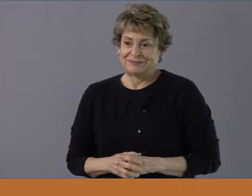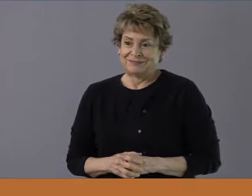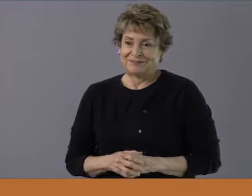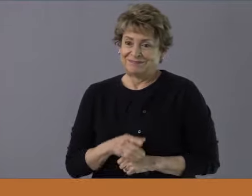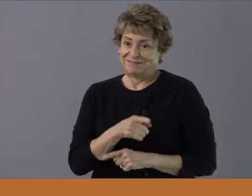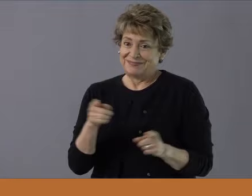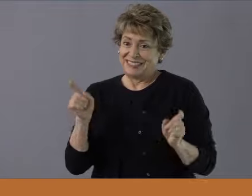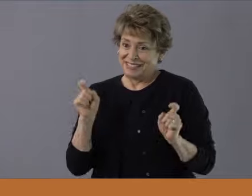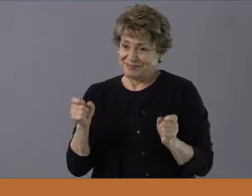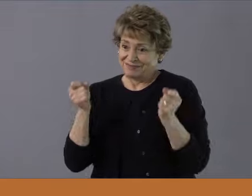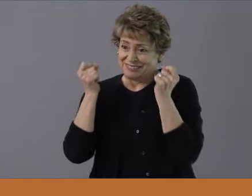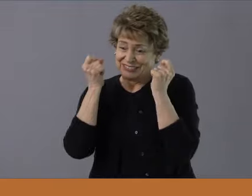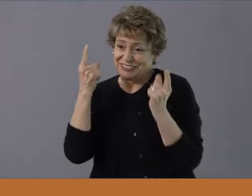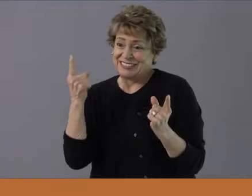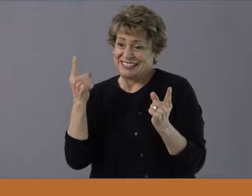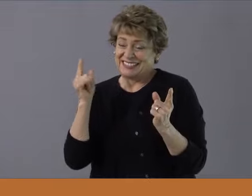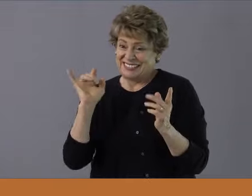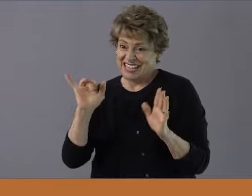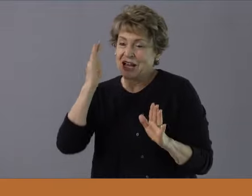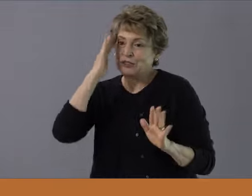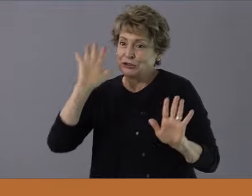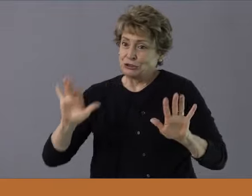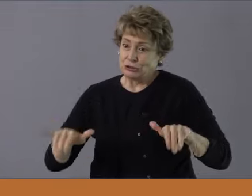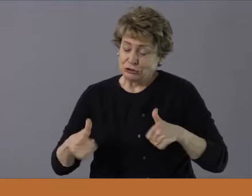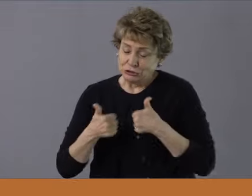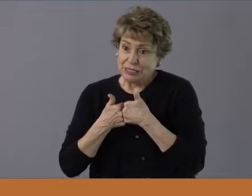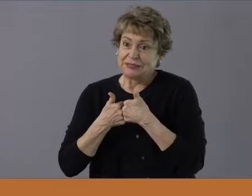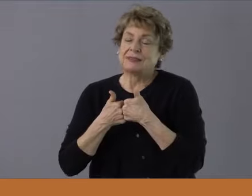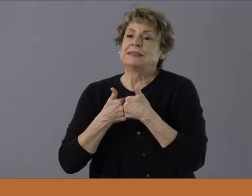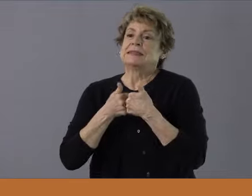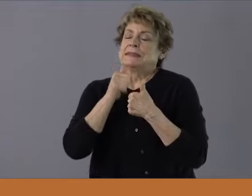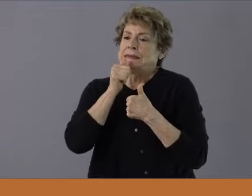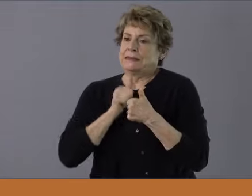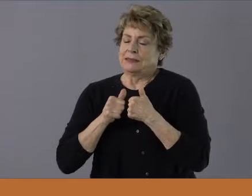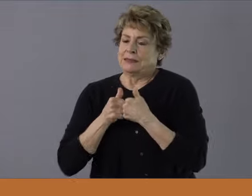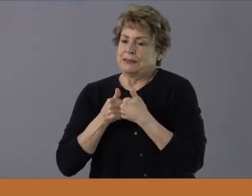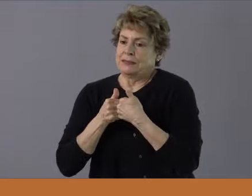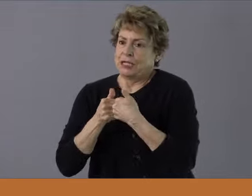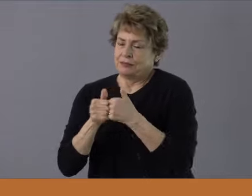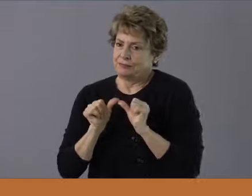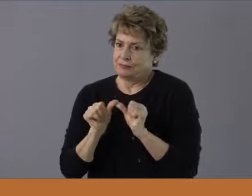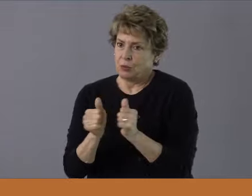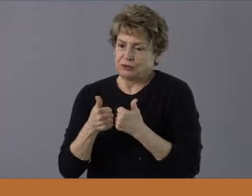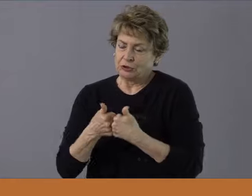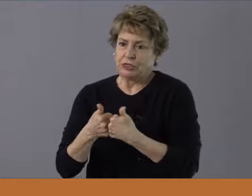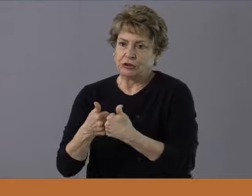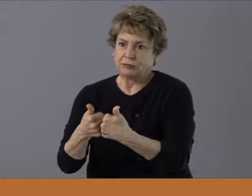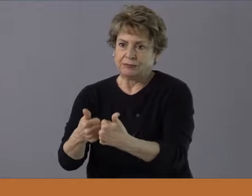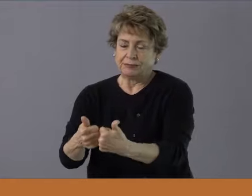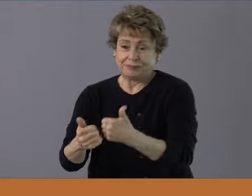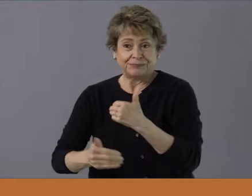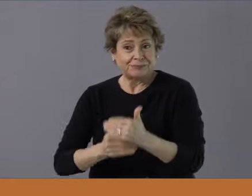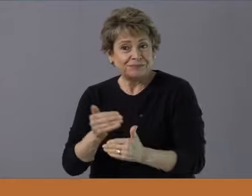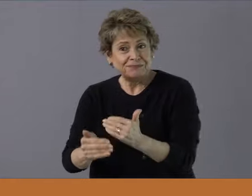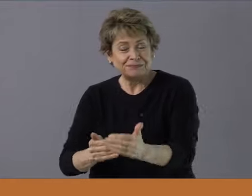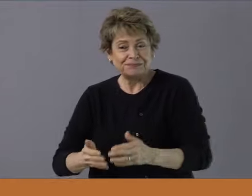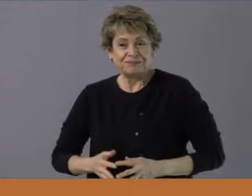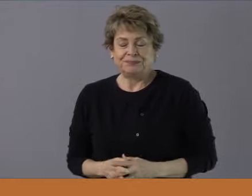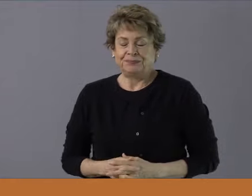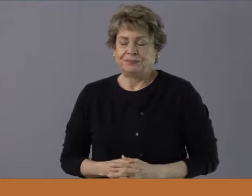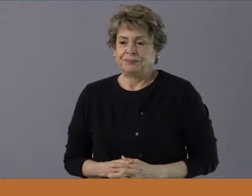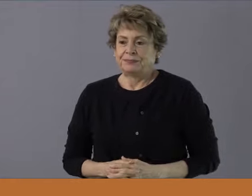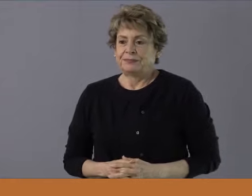be ongoing for the foreseeable future. And the better decisions that we make now, the better